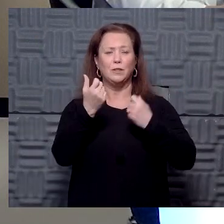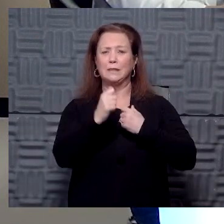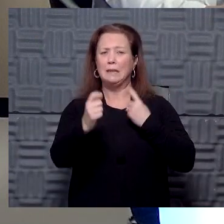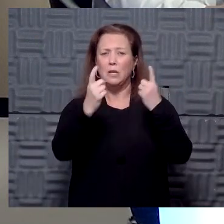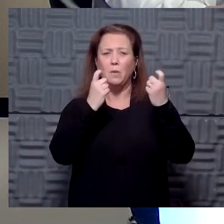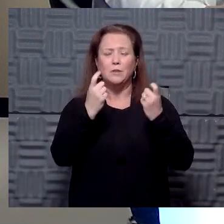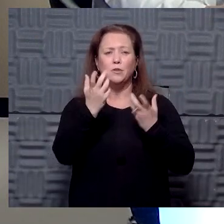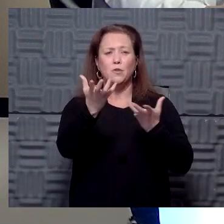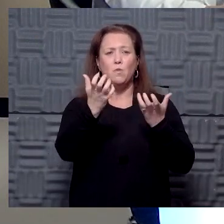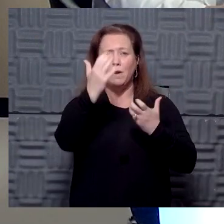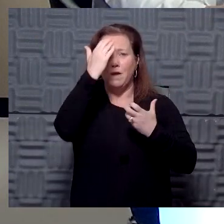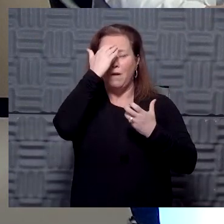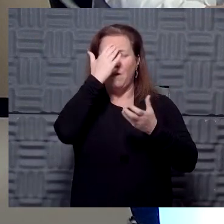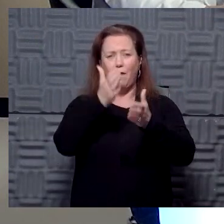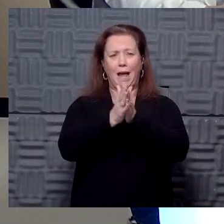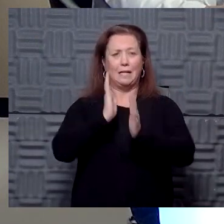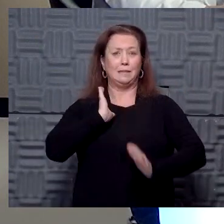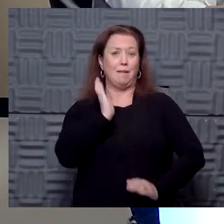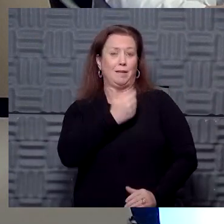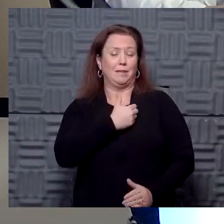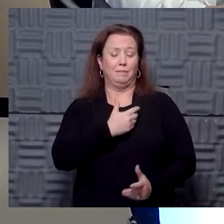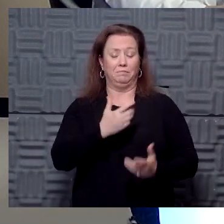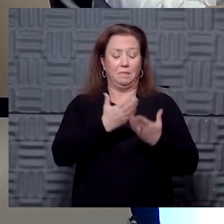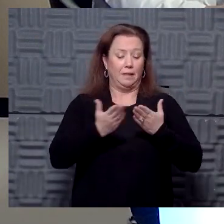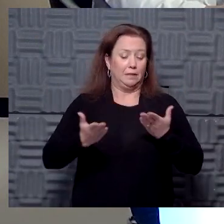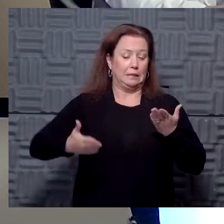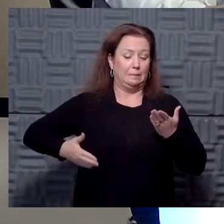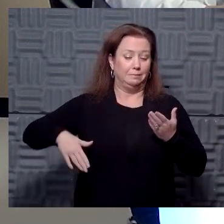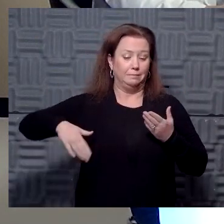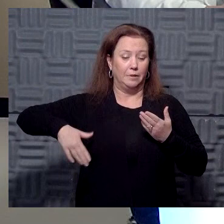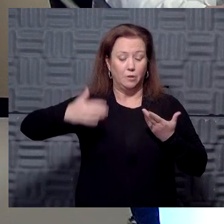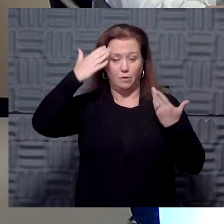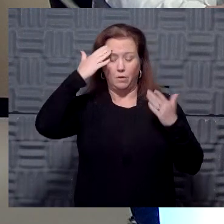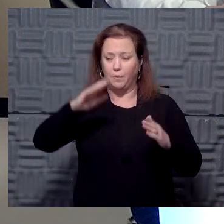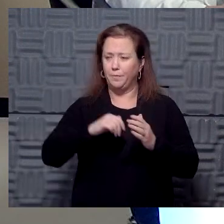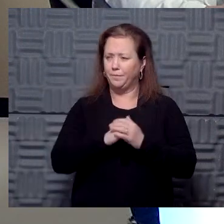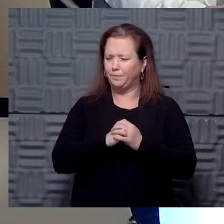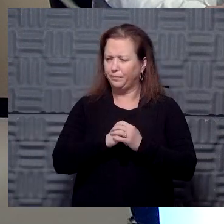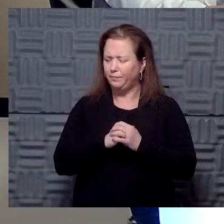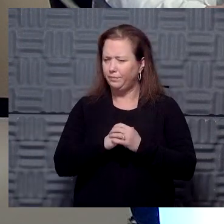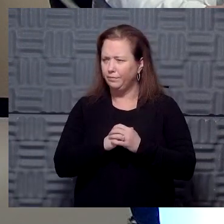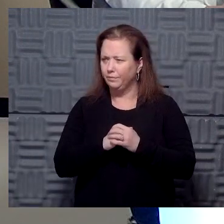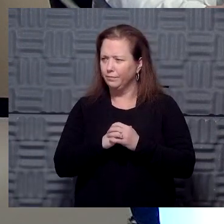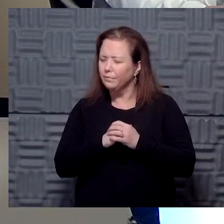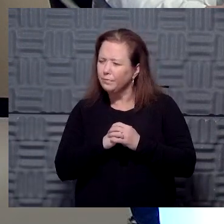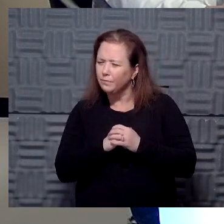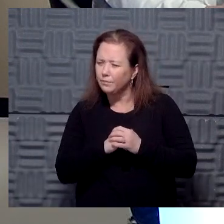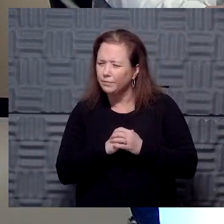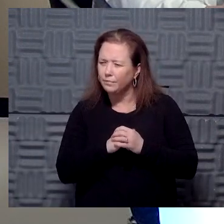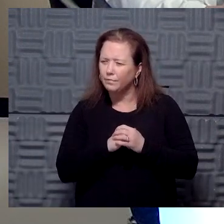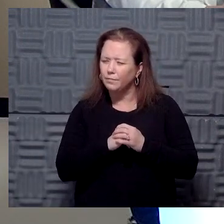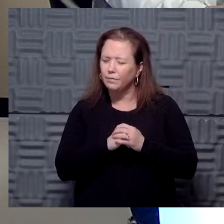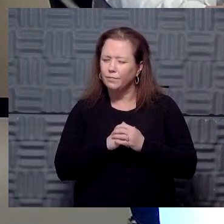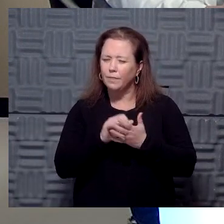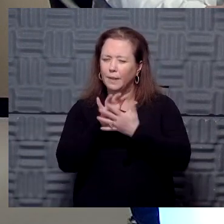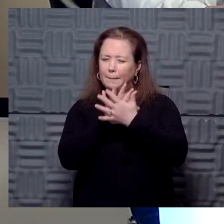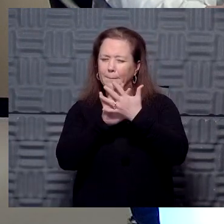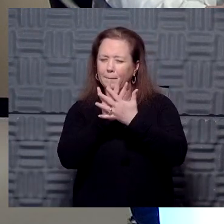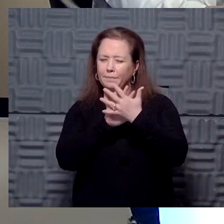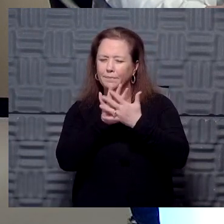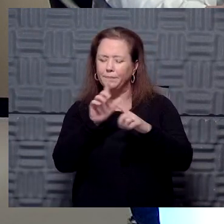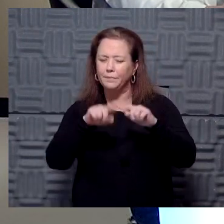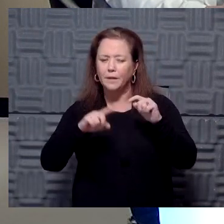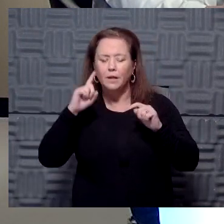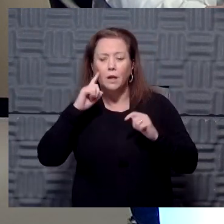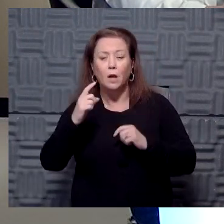and maybe asking us things we don't know. Dana, this is Bill Procedure. So, one quick question. A